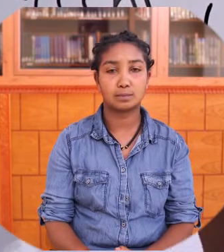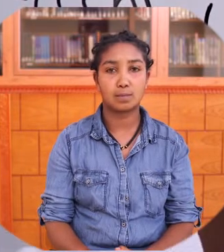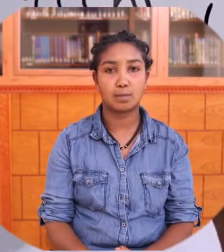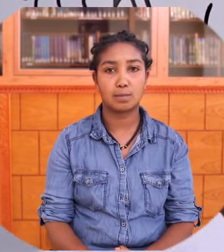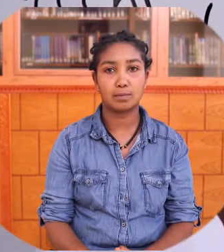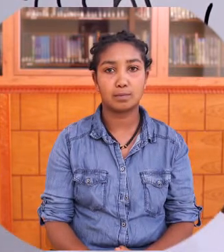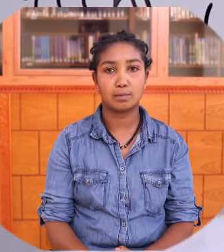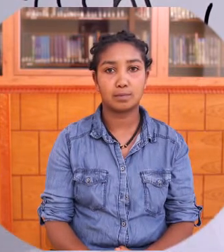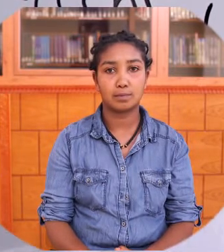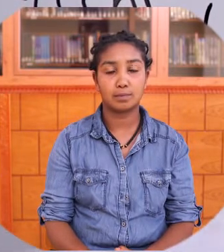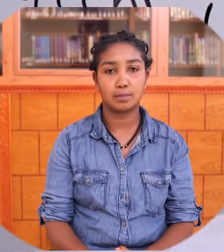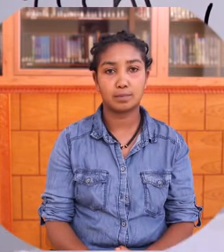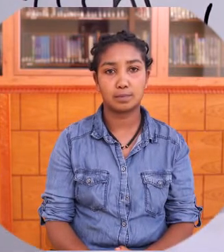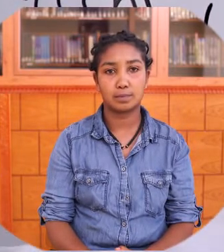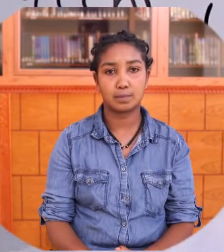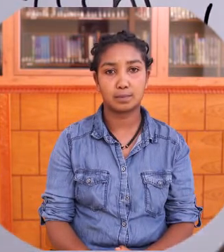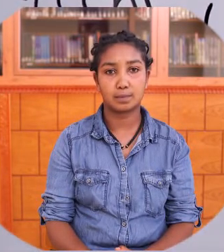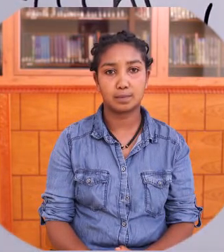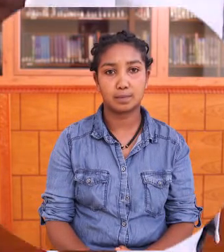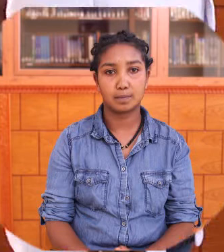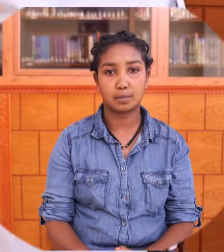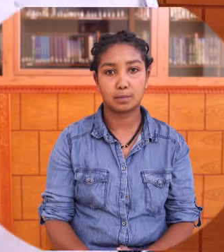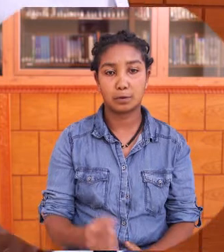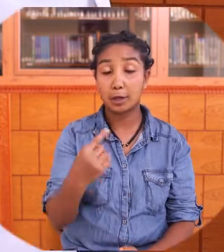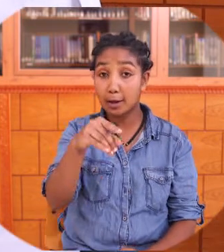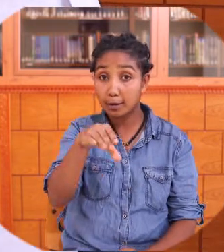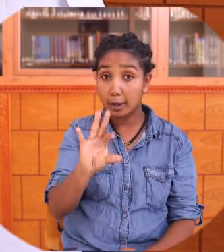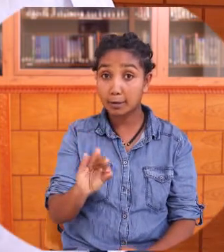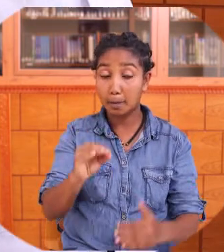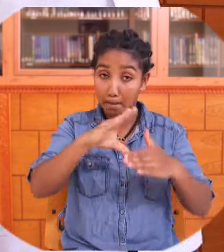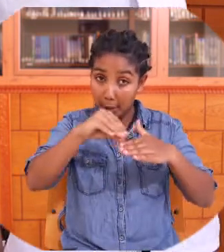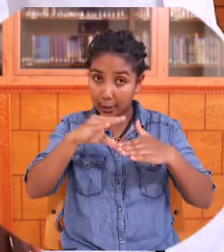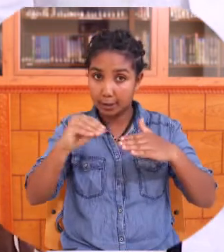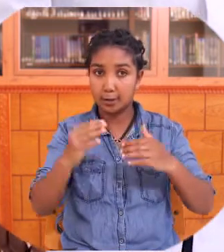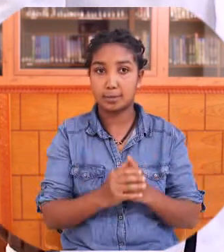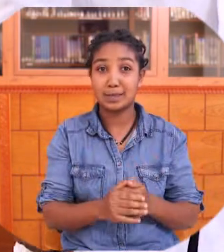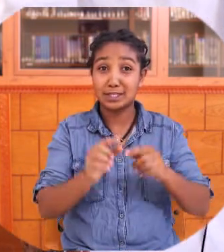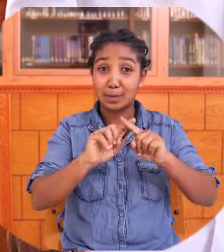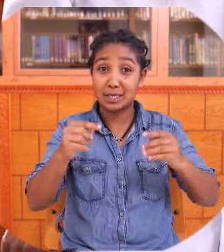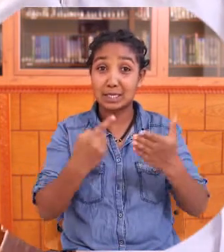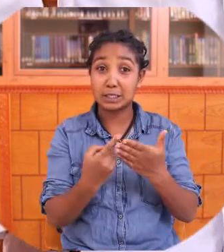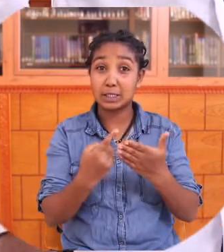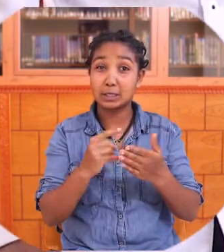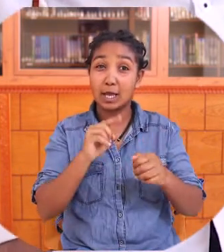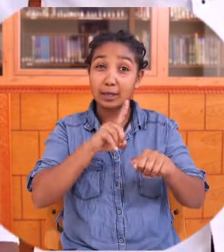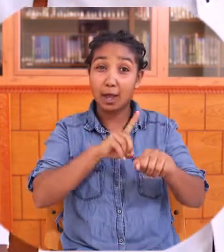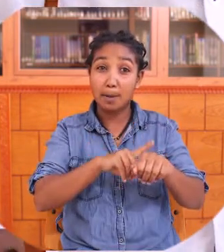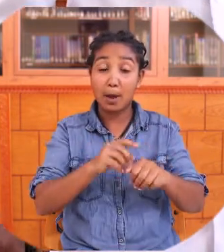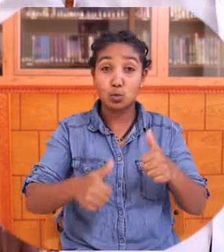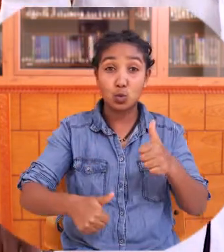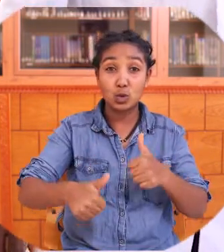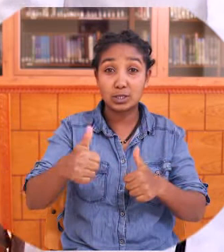animals, farm animals, that means animals, they can get money. Especially this is a time at which